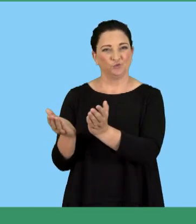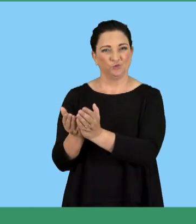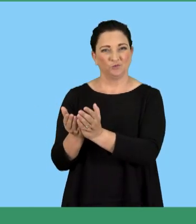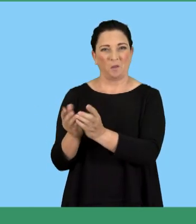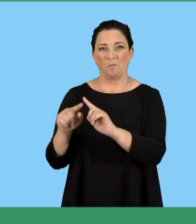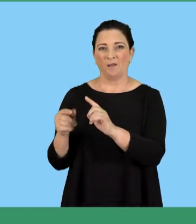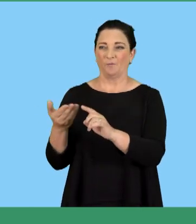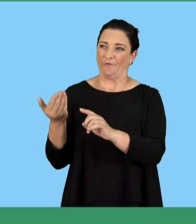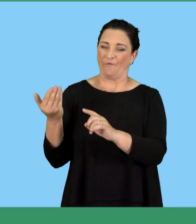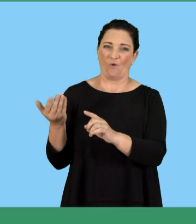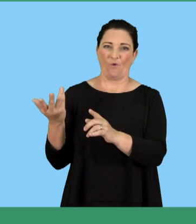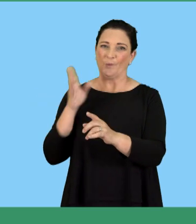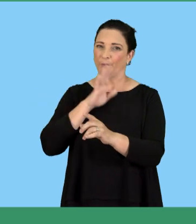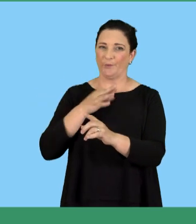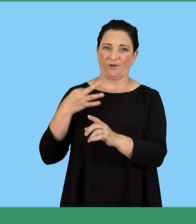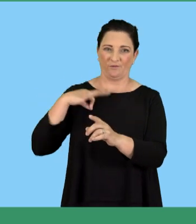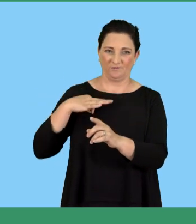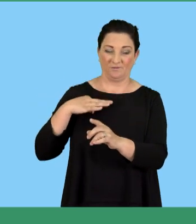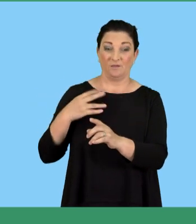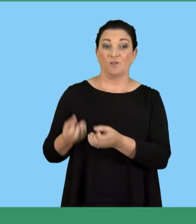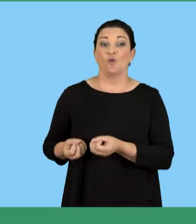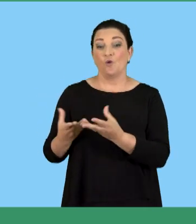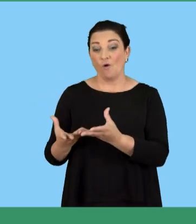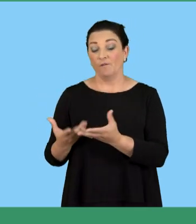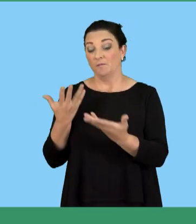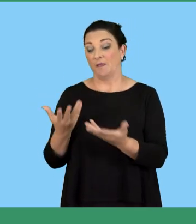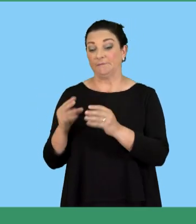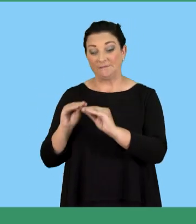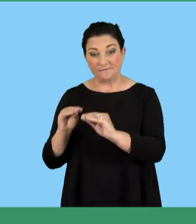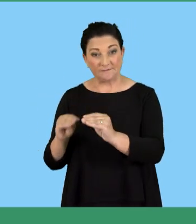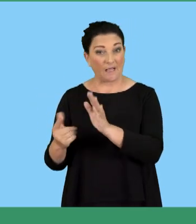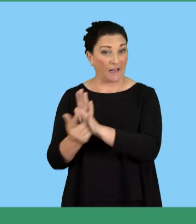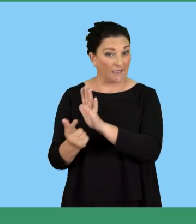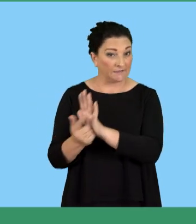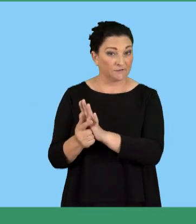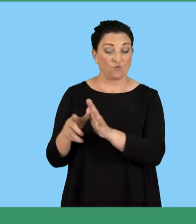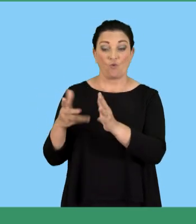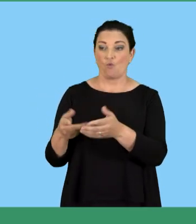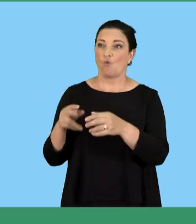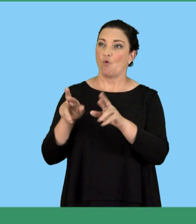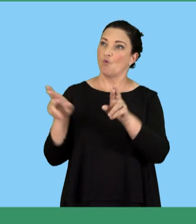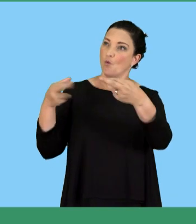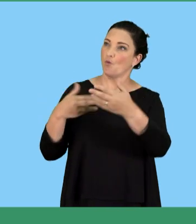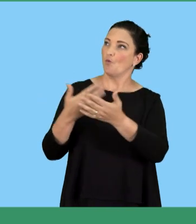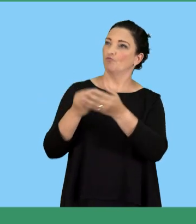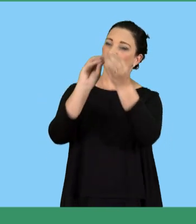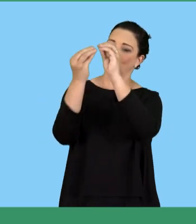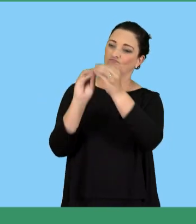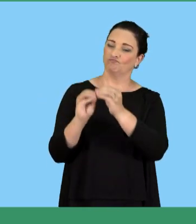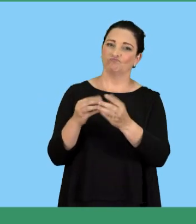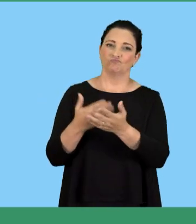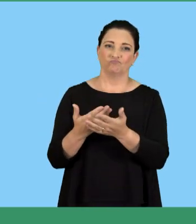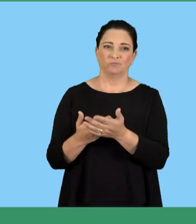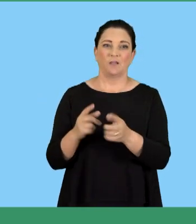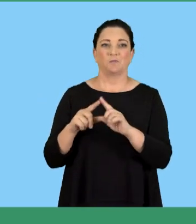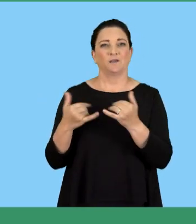maybe offering lessons. This can also be maybe trying to renovate these classrooms, and the renovation obviously